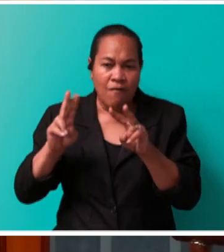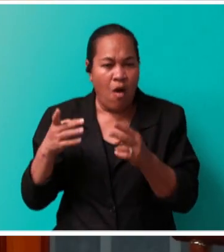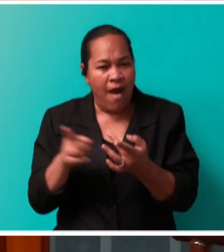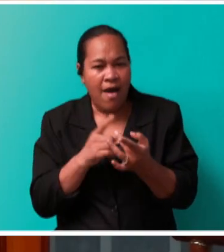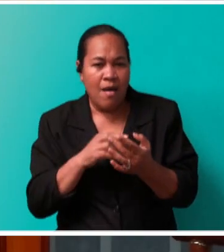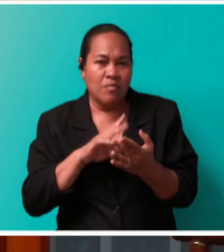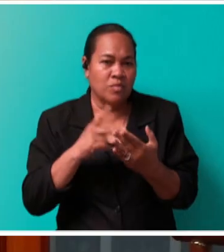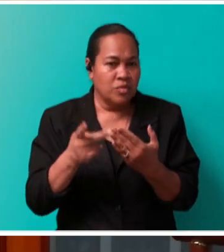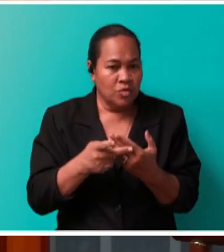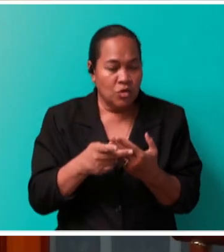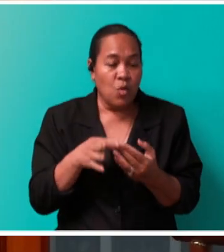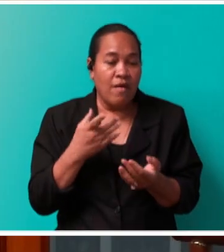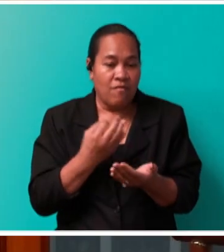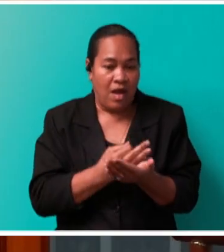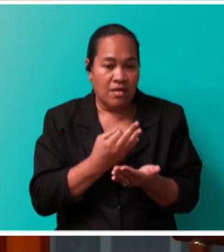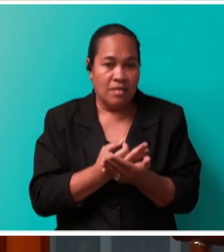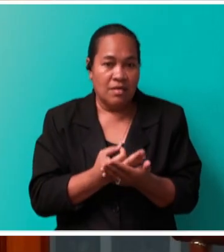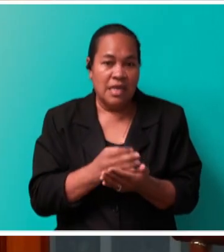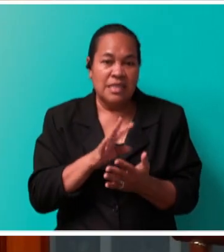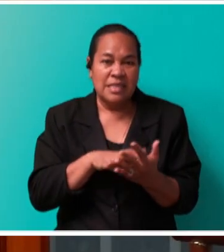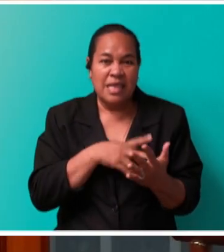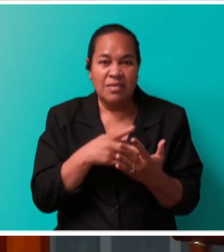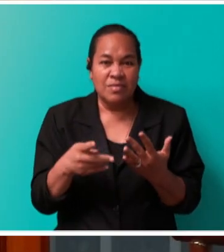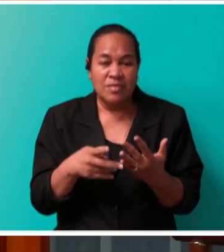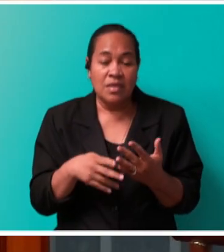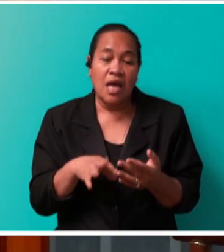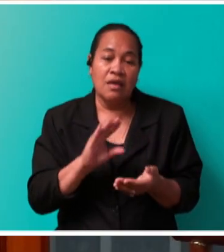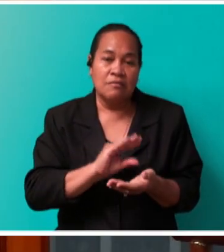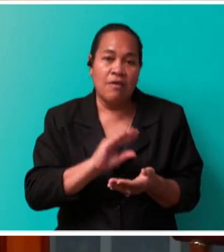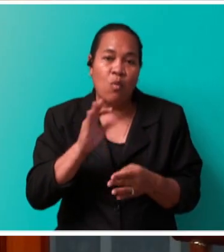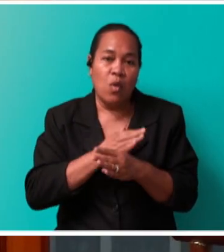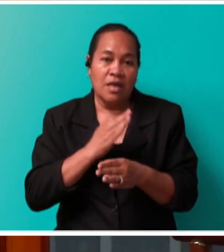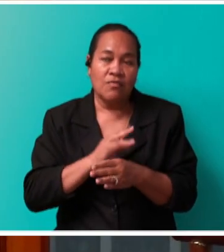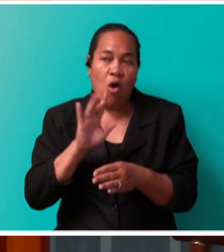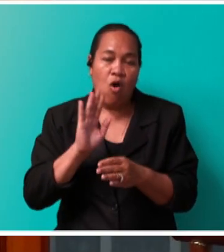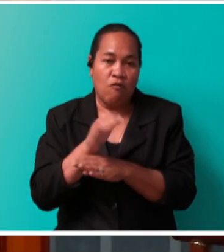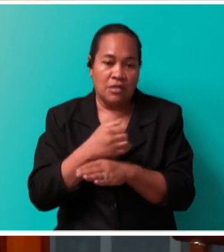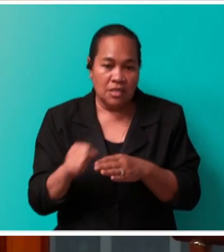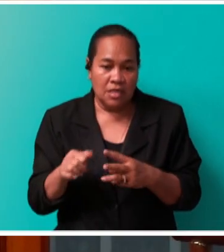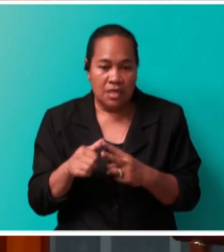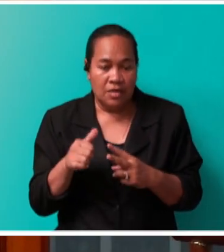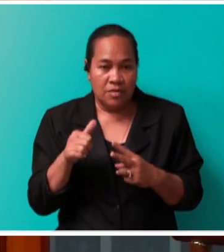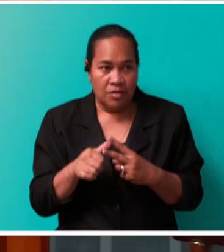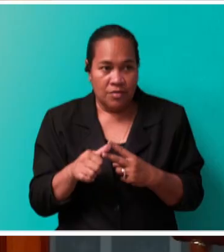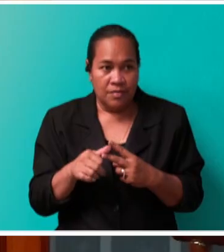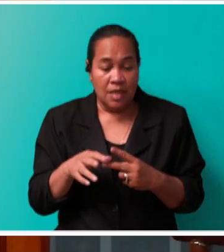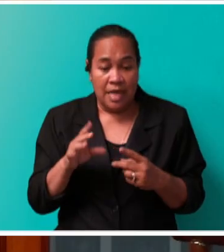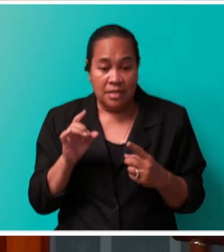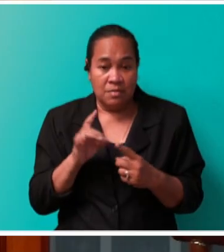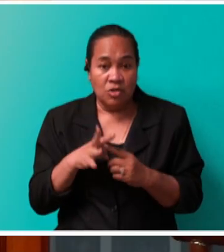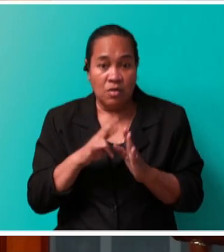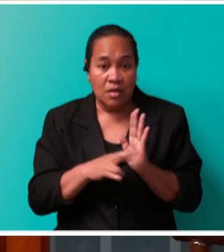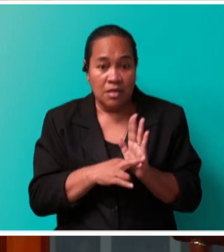Fijian workers overseas. The Special Death Benefit Regulations came into effect on 1st